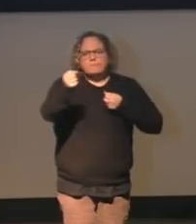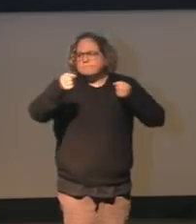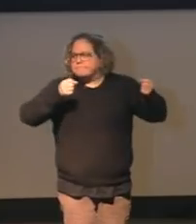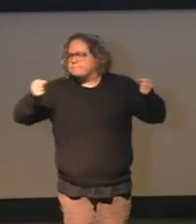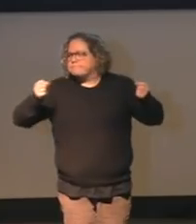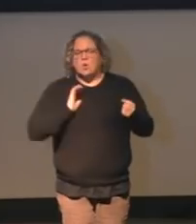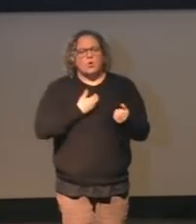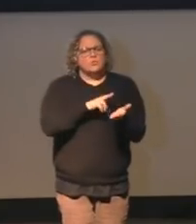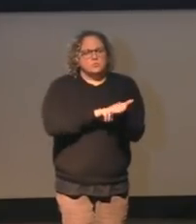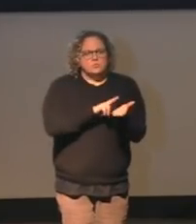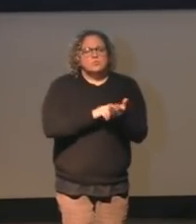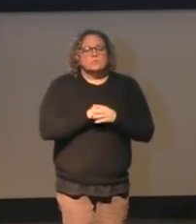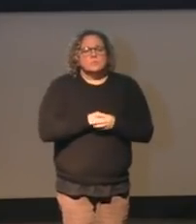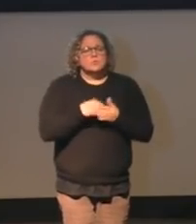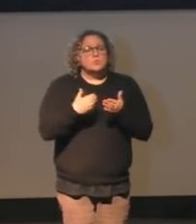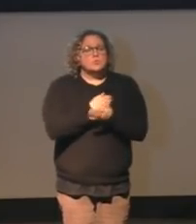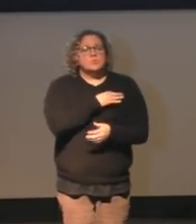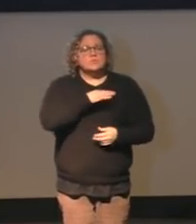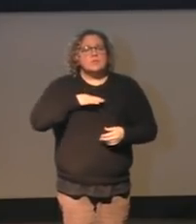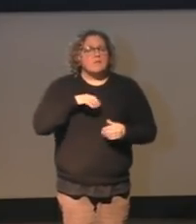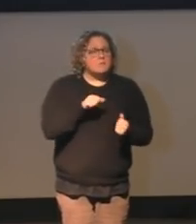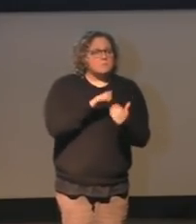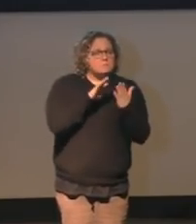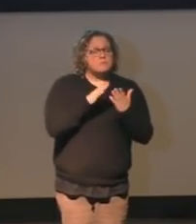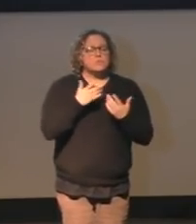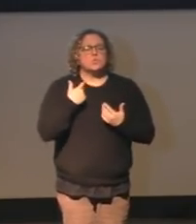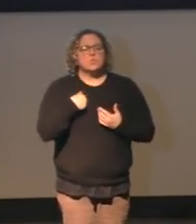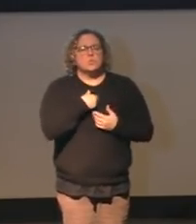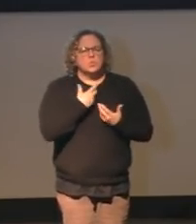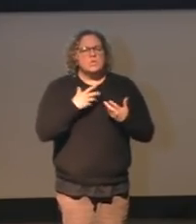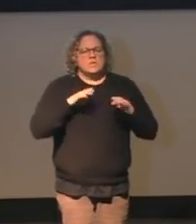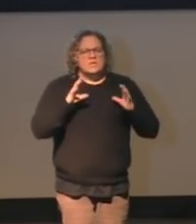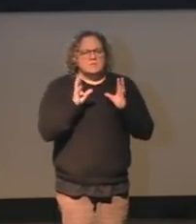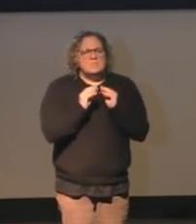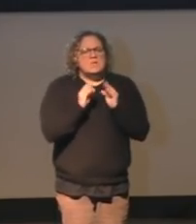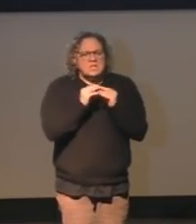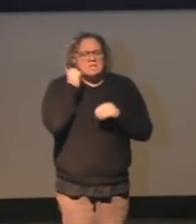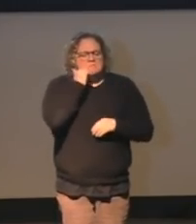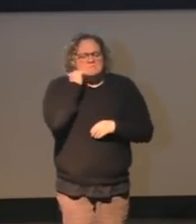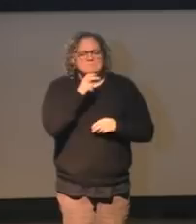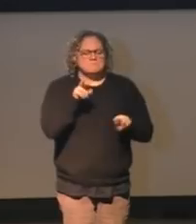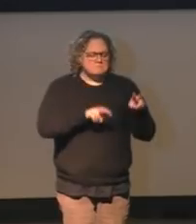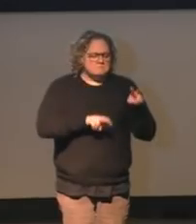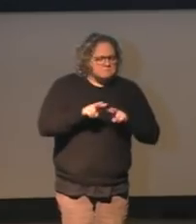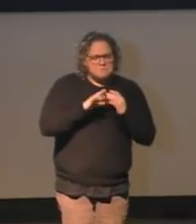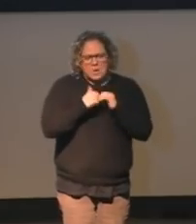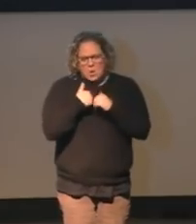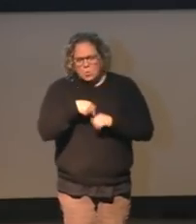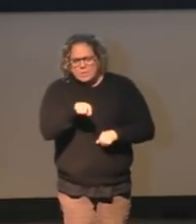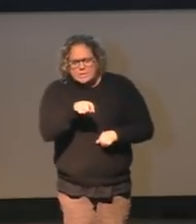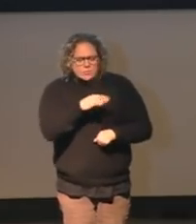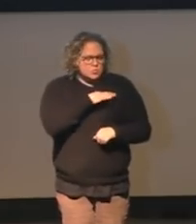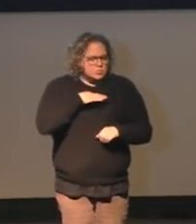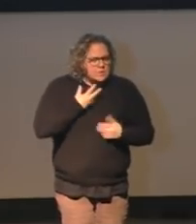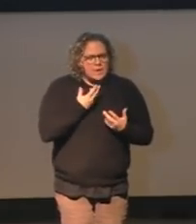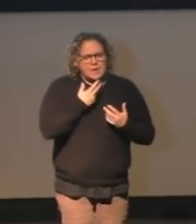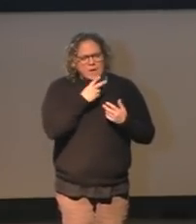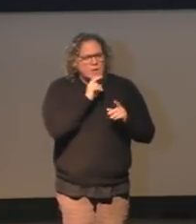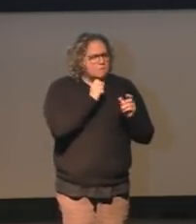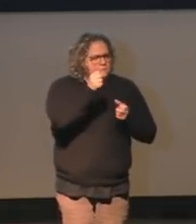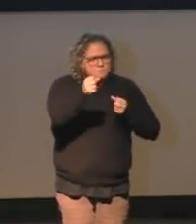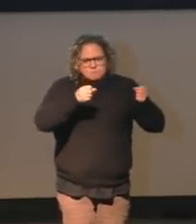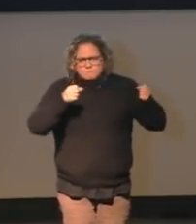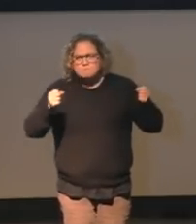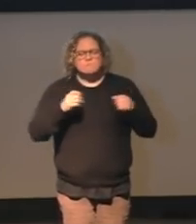staffing model, we continue to refine. There are huddles daily to look at staffing and critical needs for staffing. We